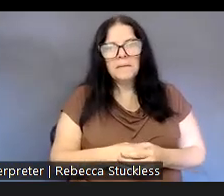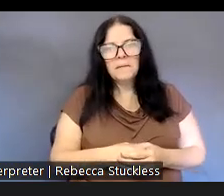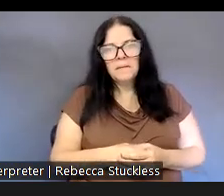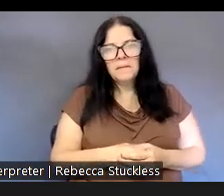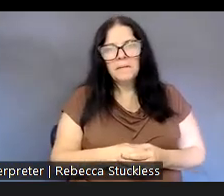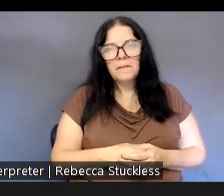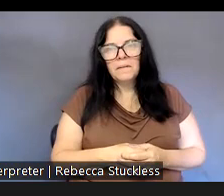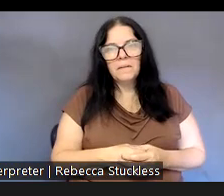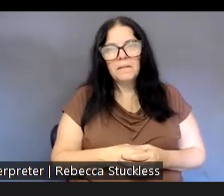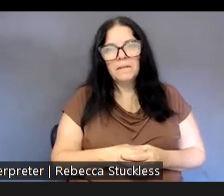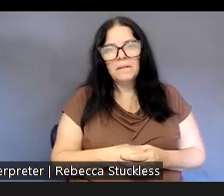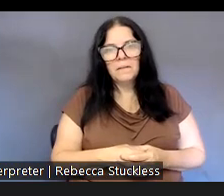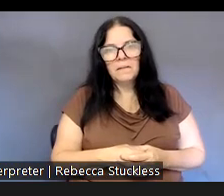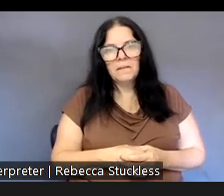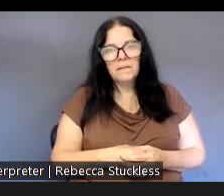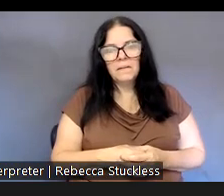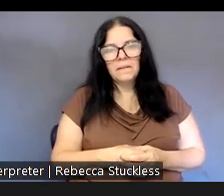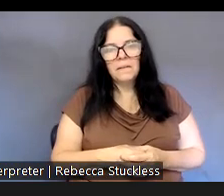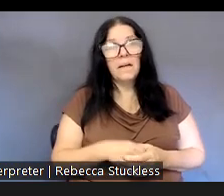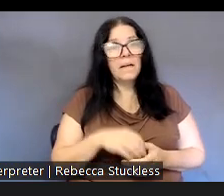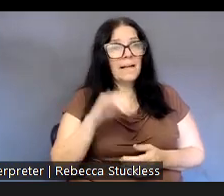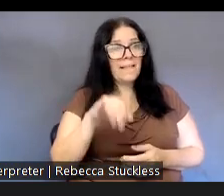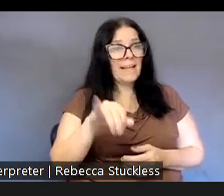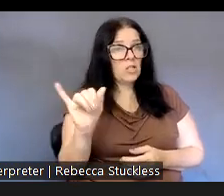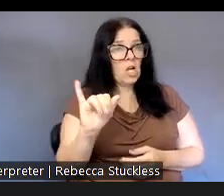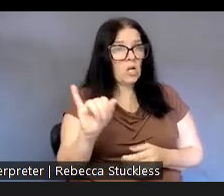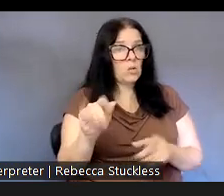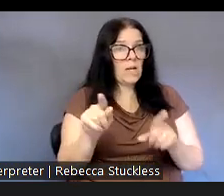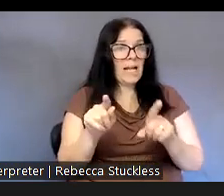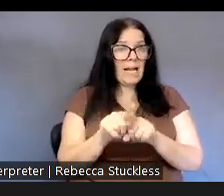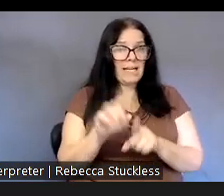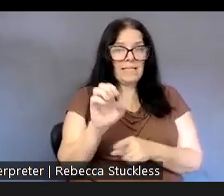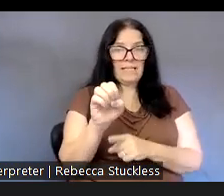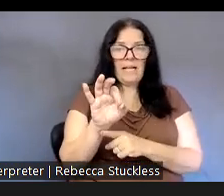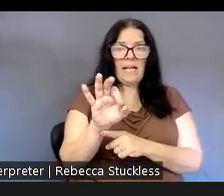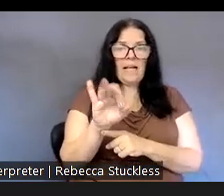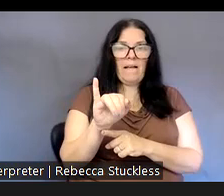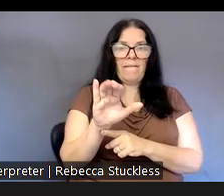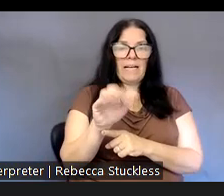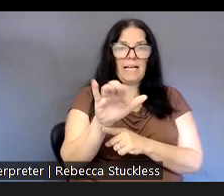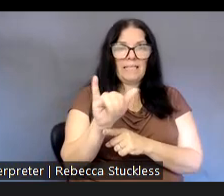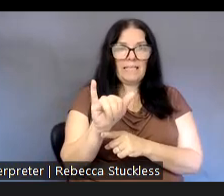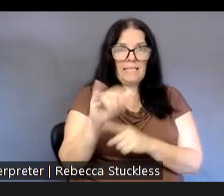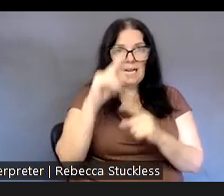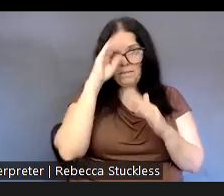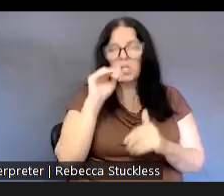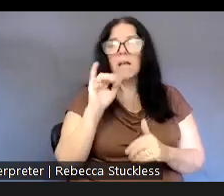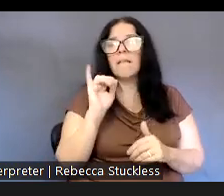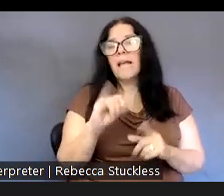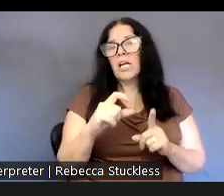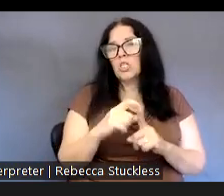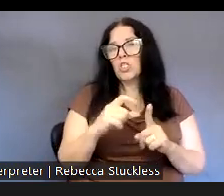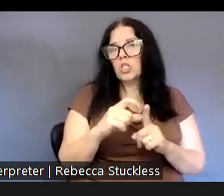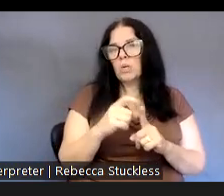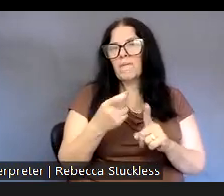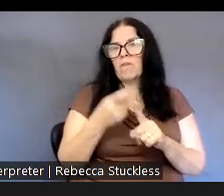it is also referred to as efficacy expectations. It's a term that was coined by the social